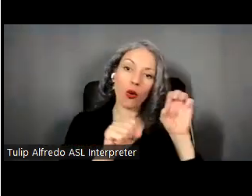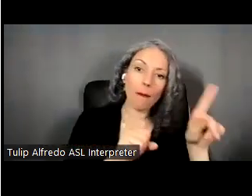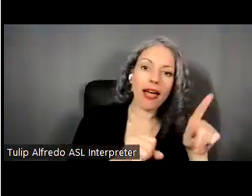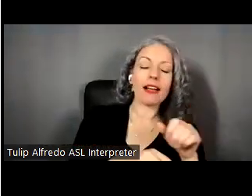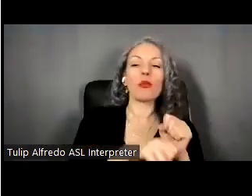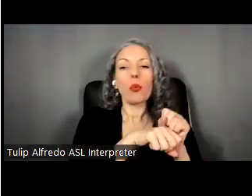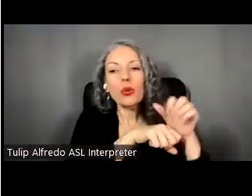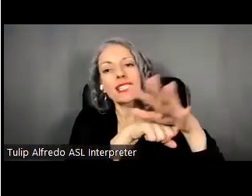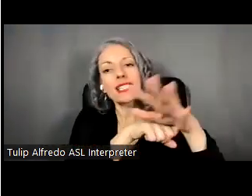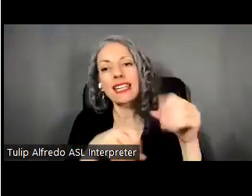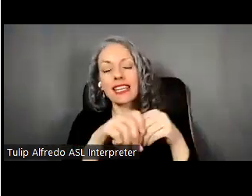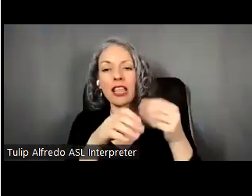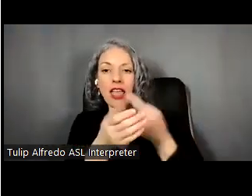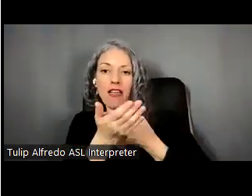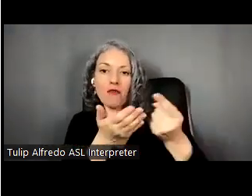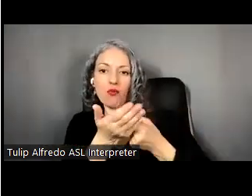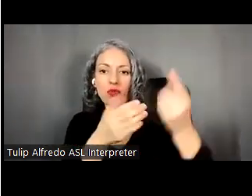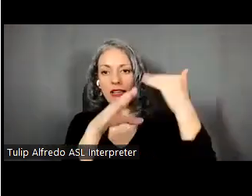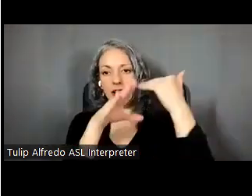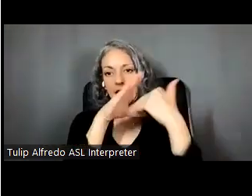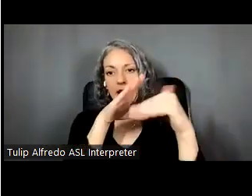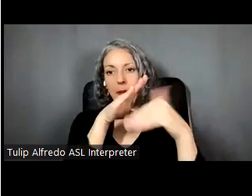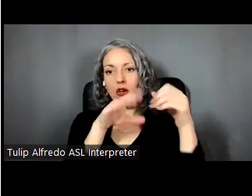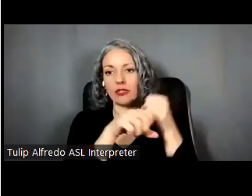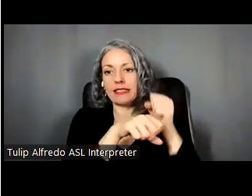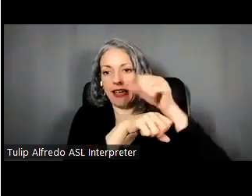out in our weekly updated emails.